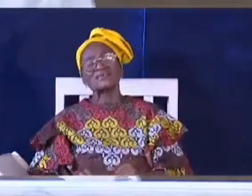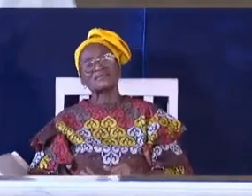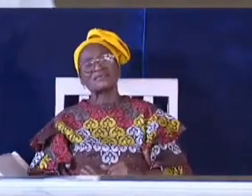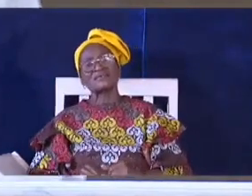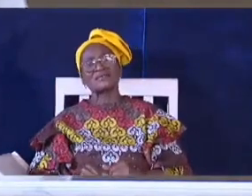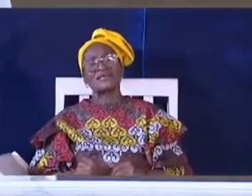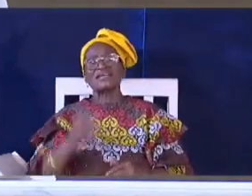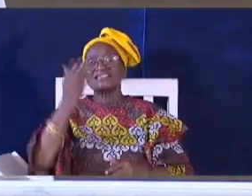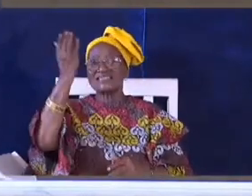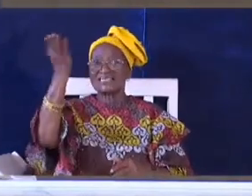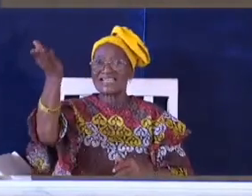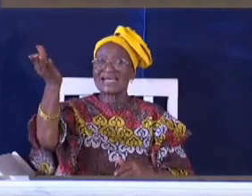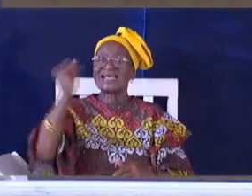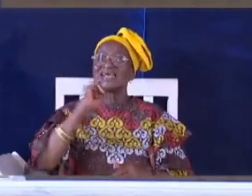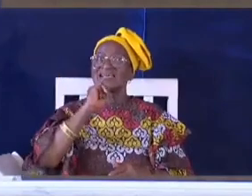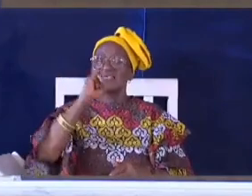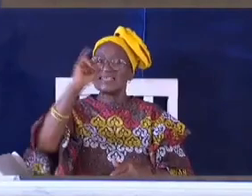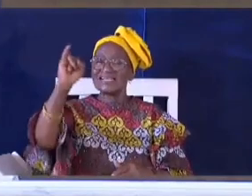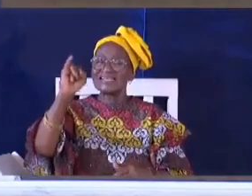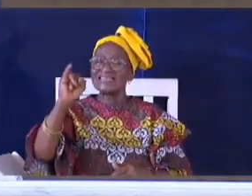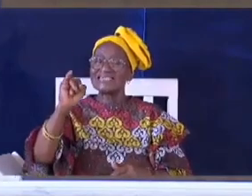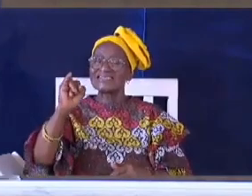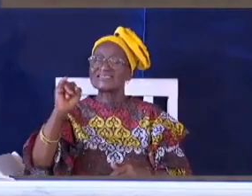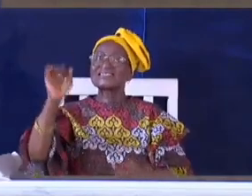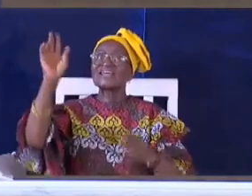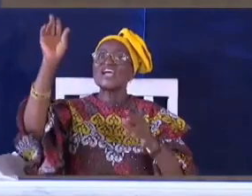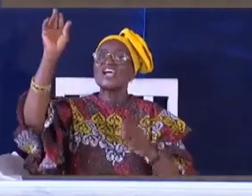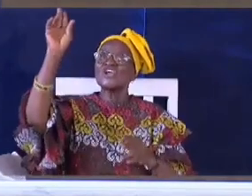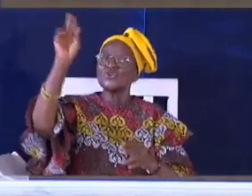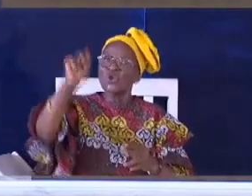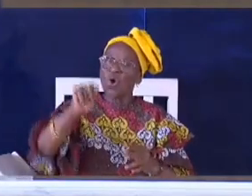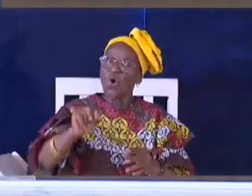There is no counterfeit unless there is the original.